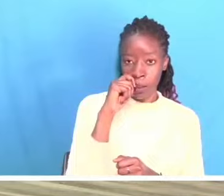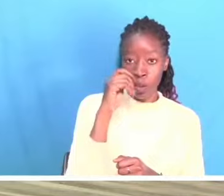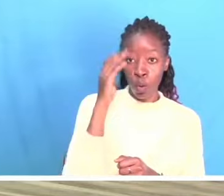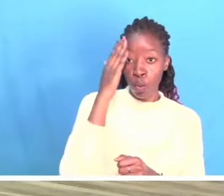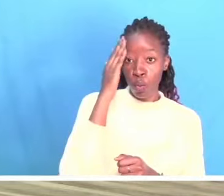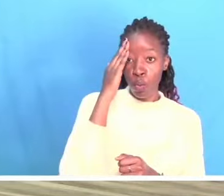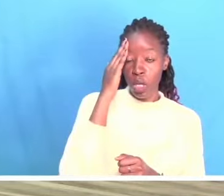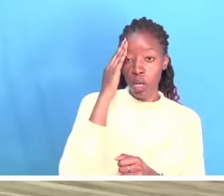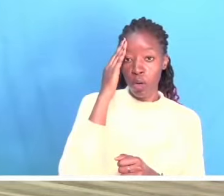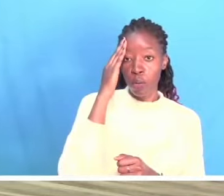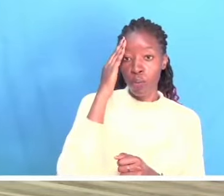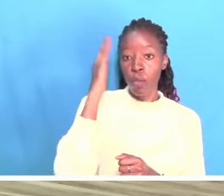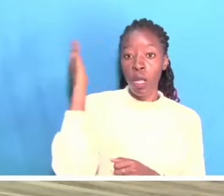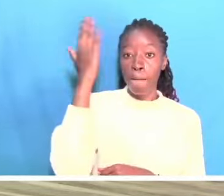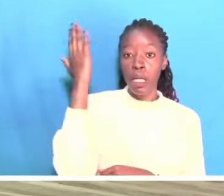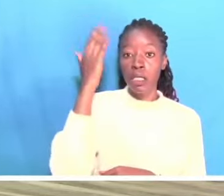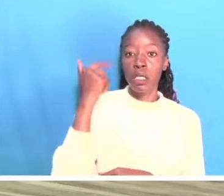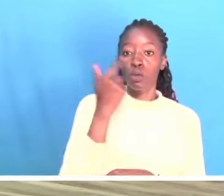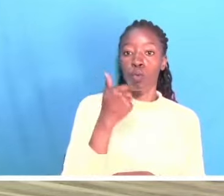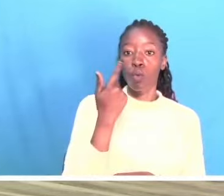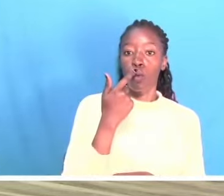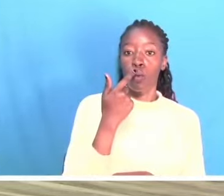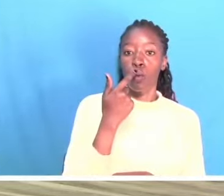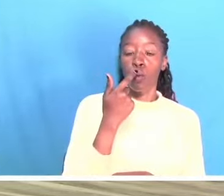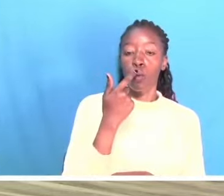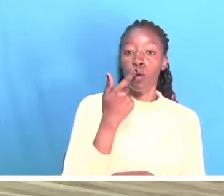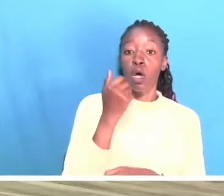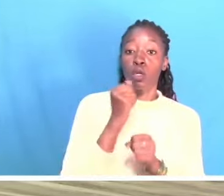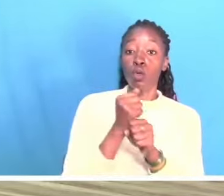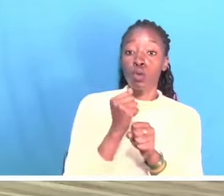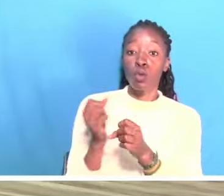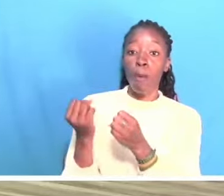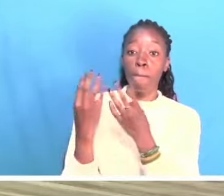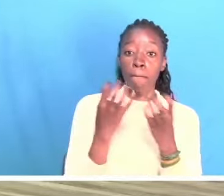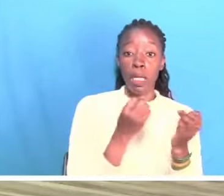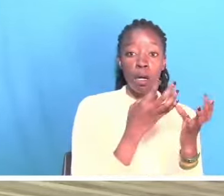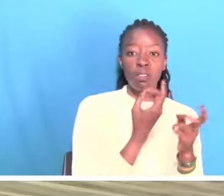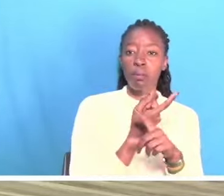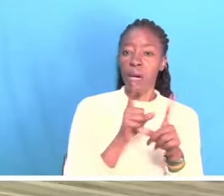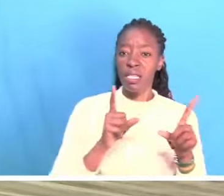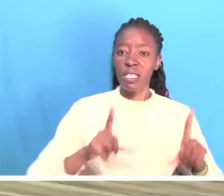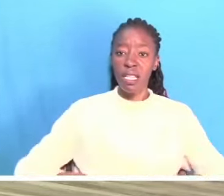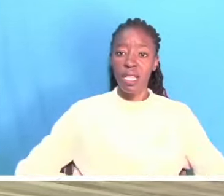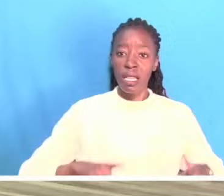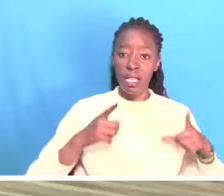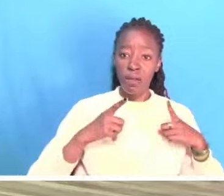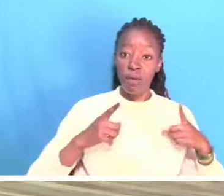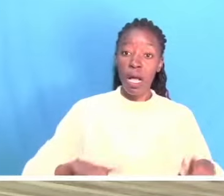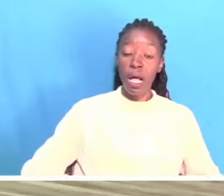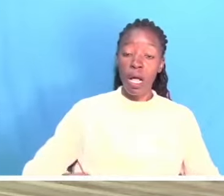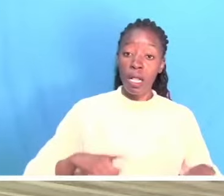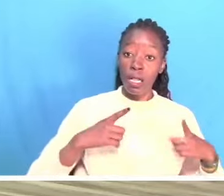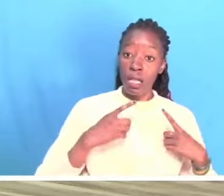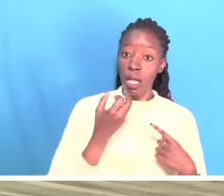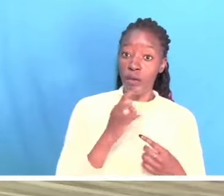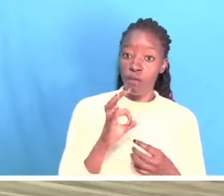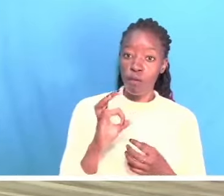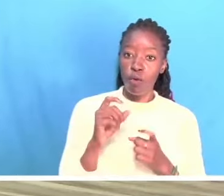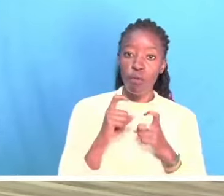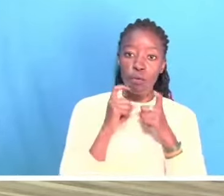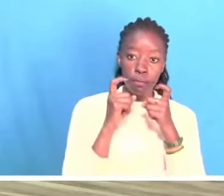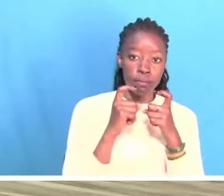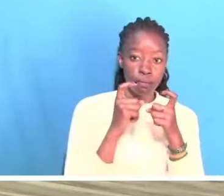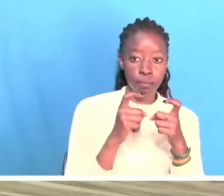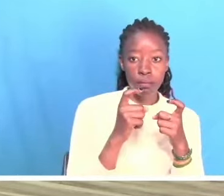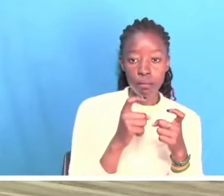they live a sinful life. Yes, even believers like you and I, seated here, doing all manner of